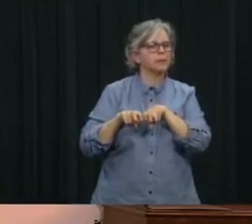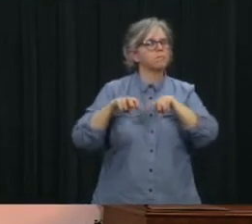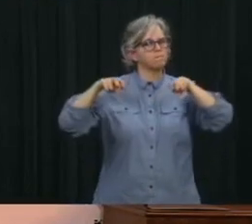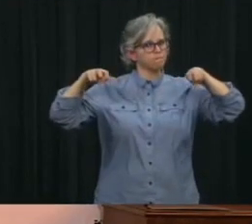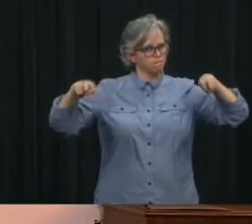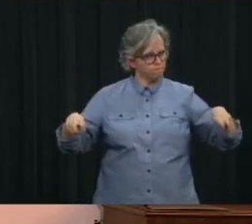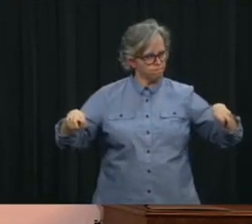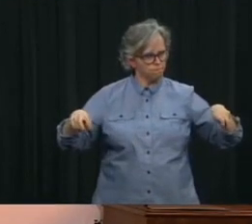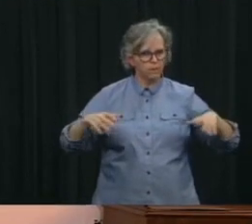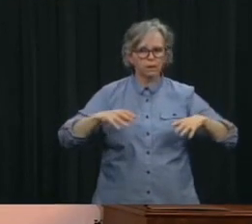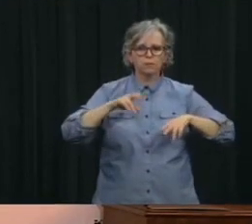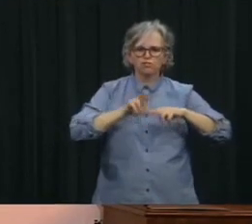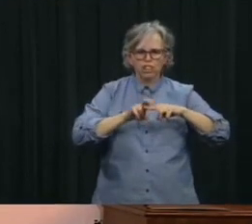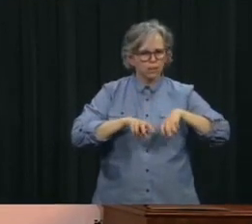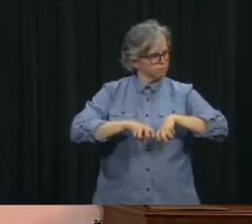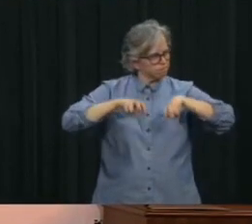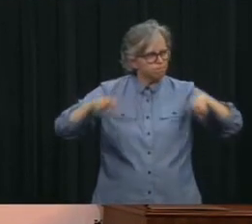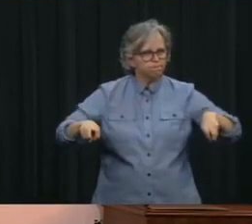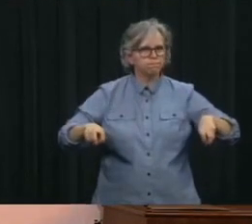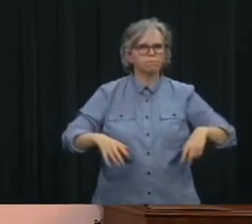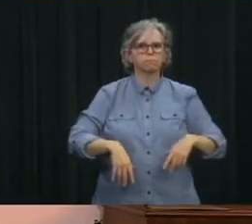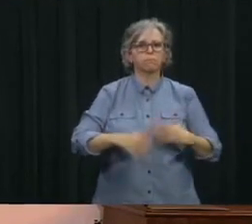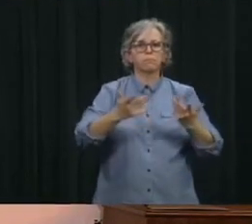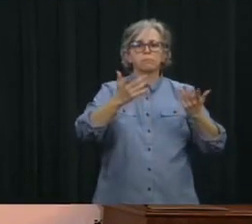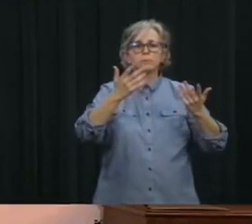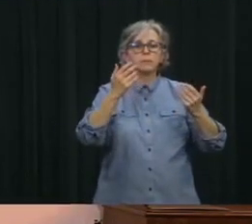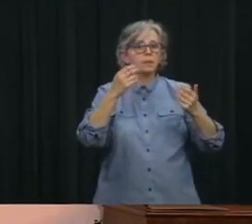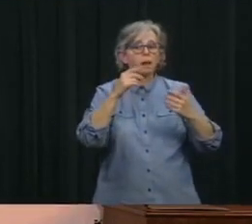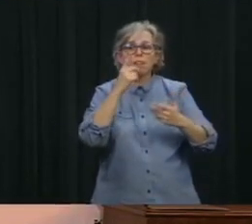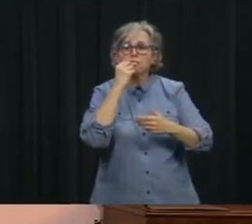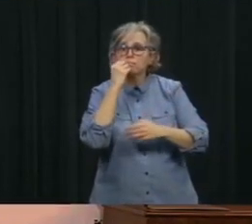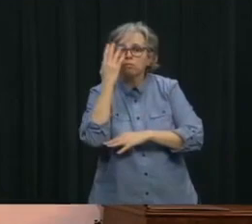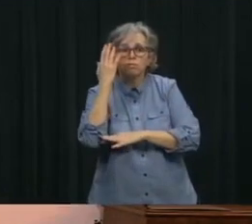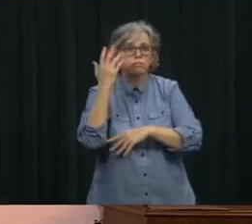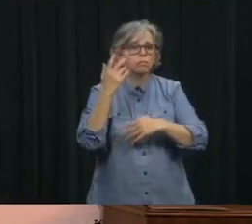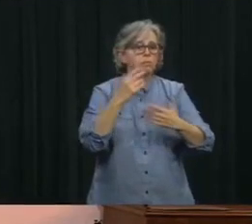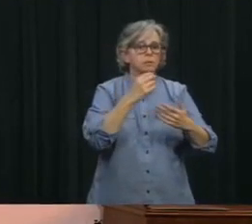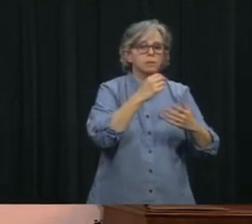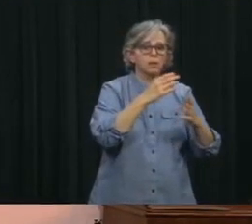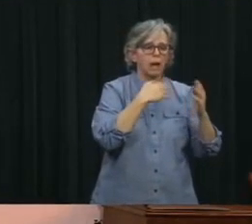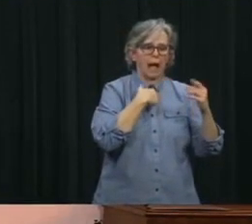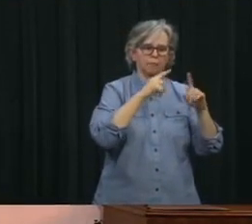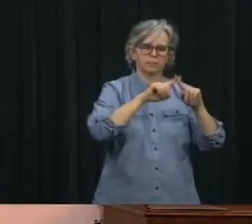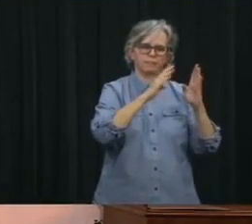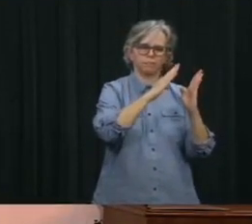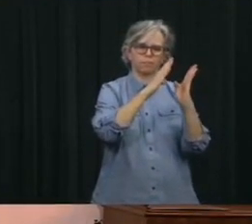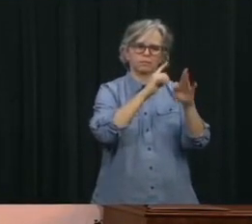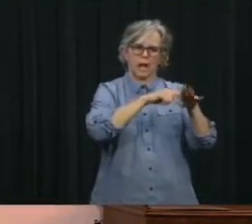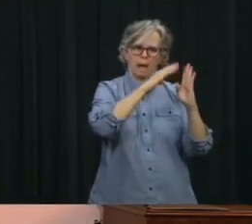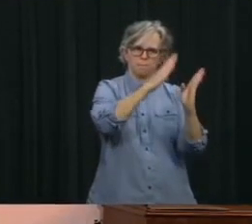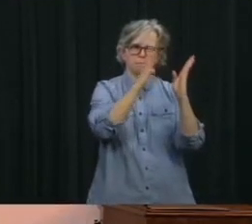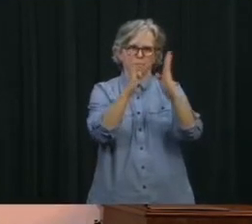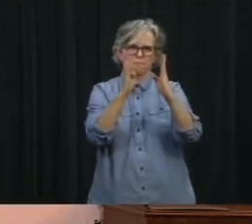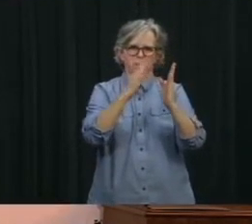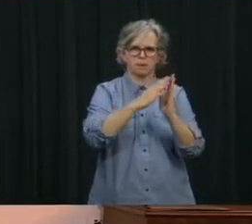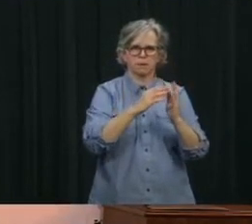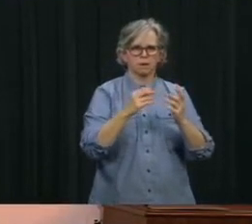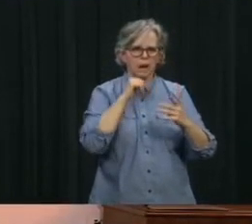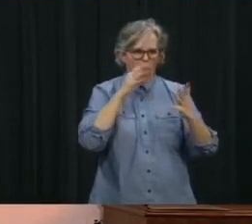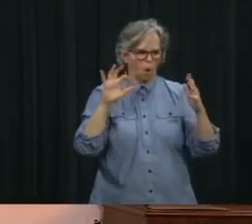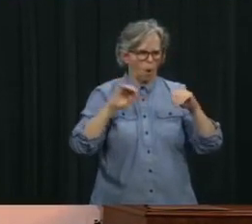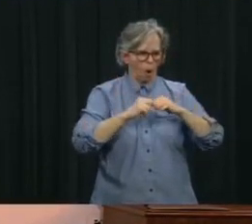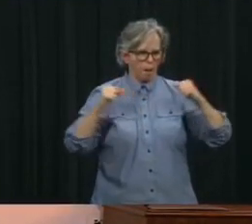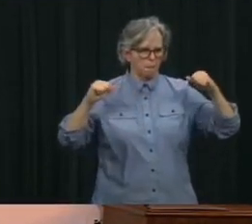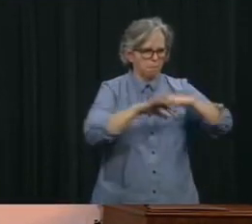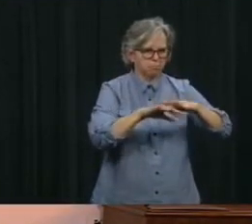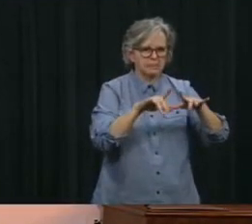They're staggering breaks and lunch areas so that people don't congregate in one location. They are carrying